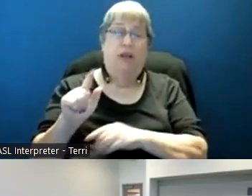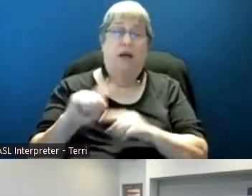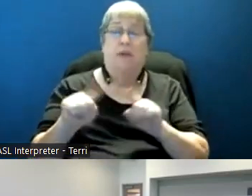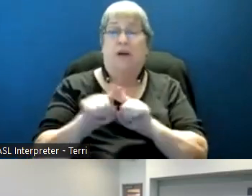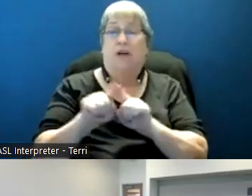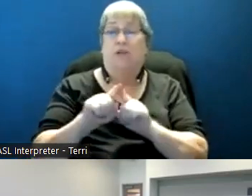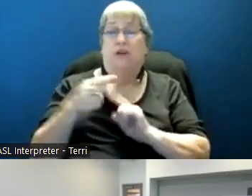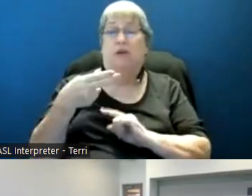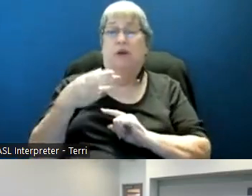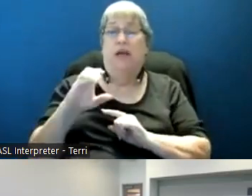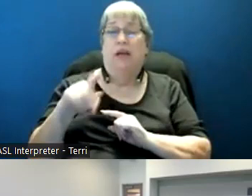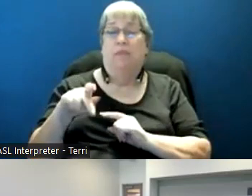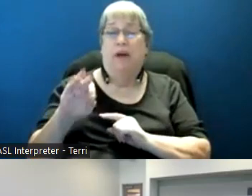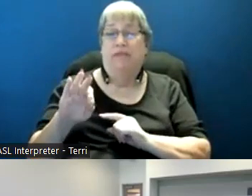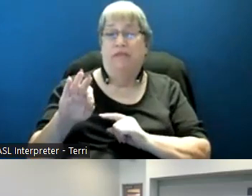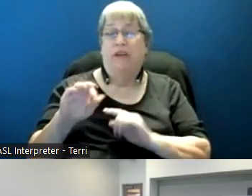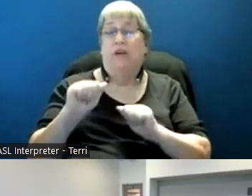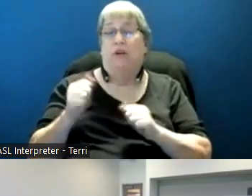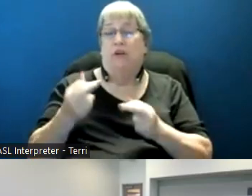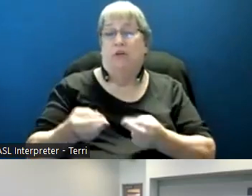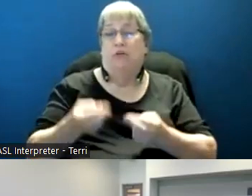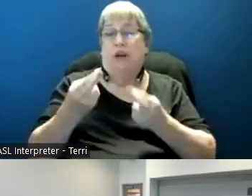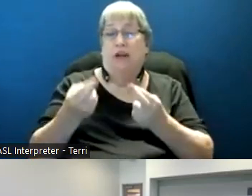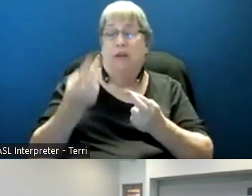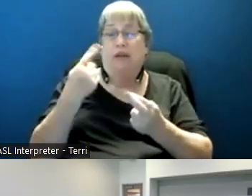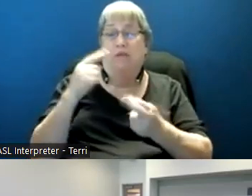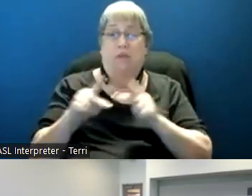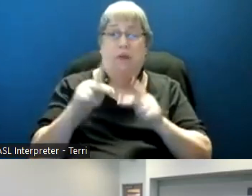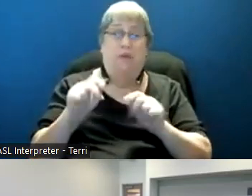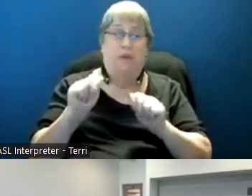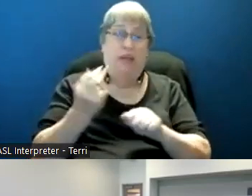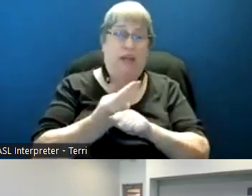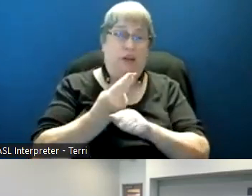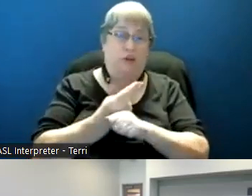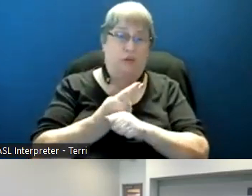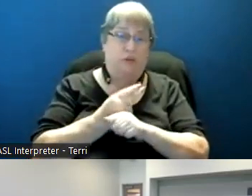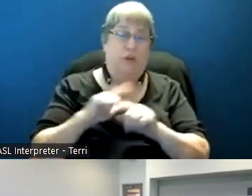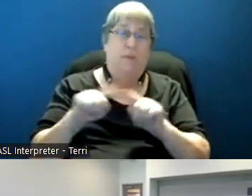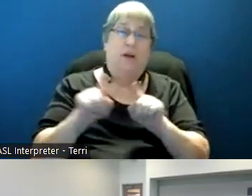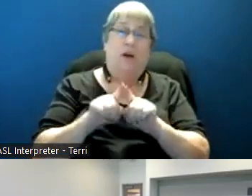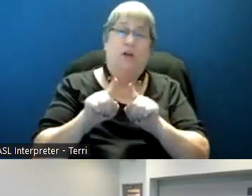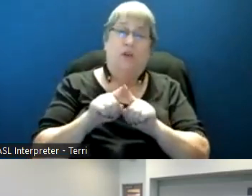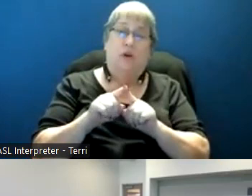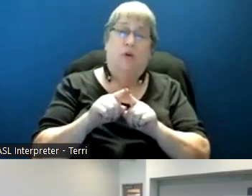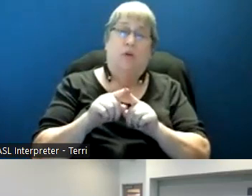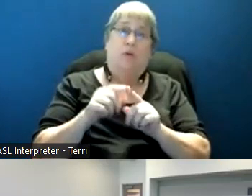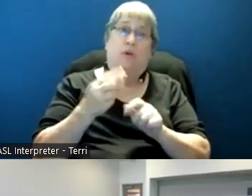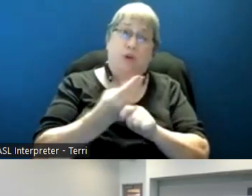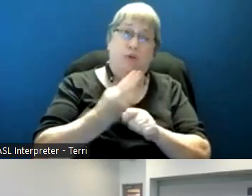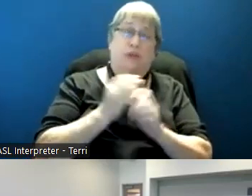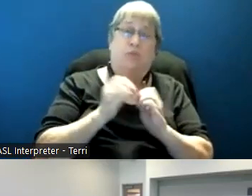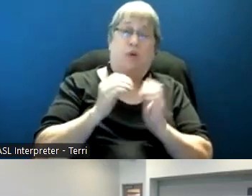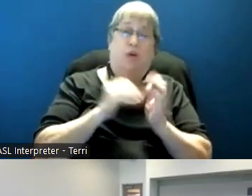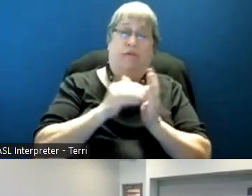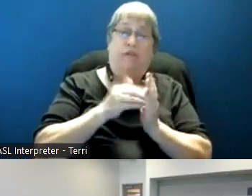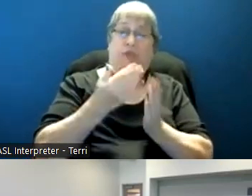can recommend for people to use, but also that those tools be used more frequently. So like Google, may